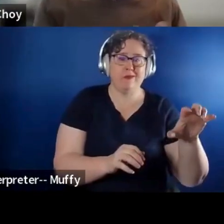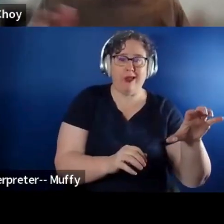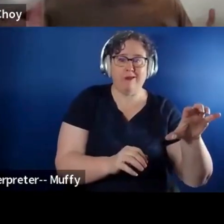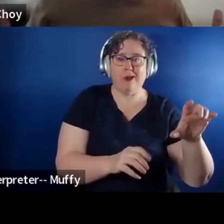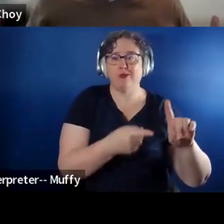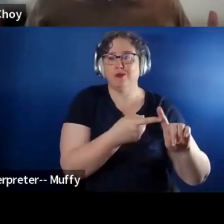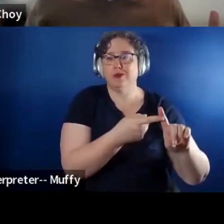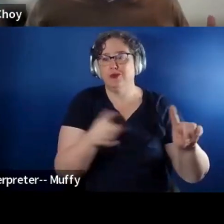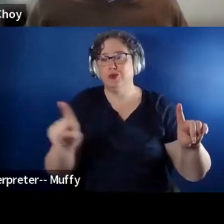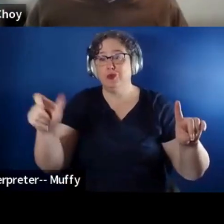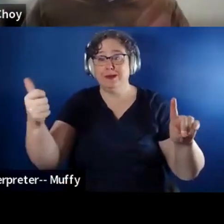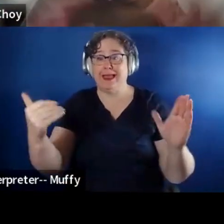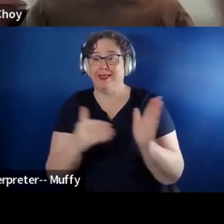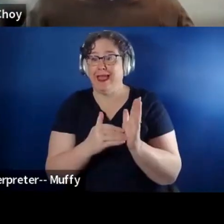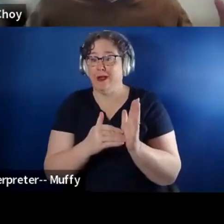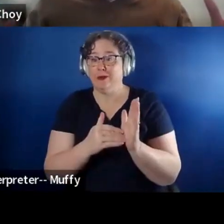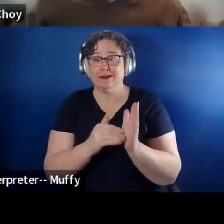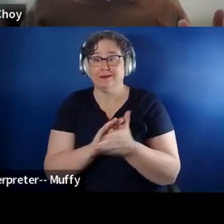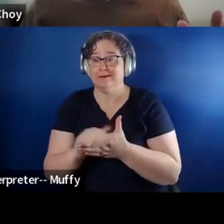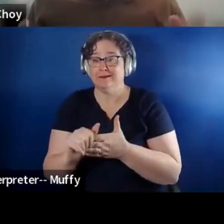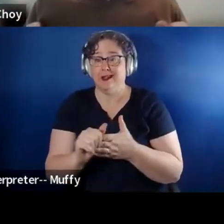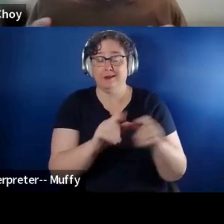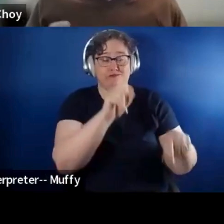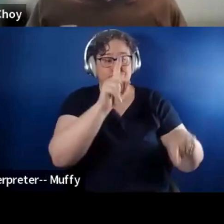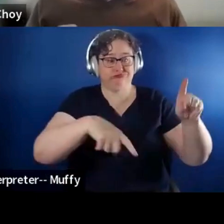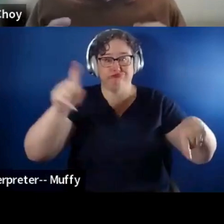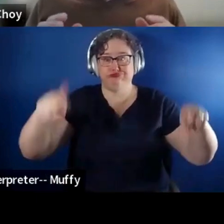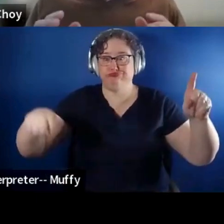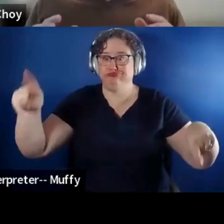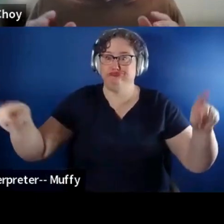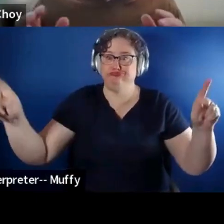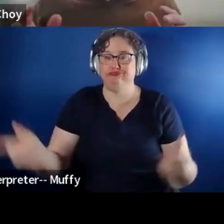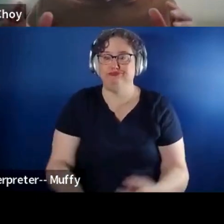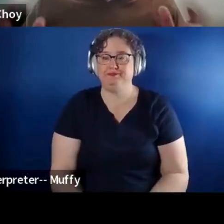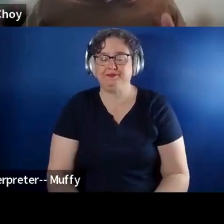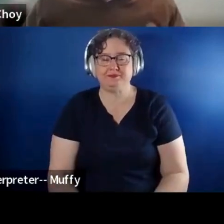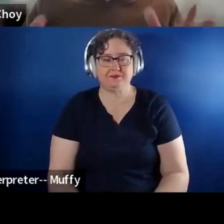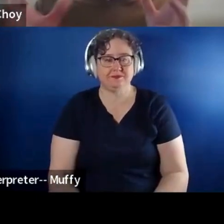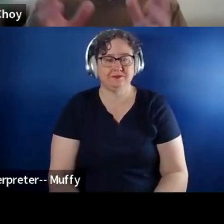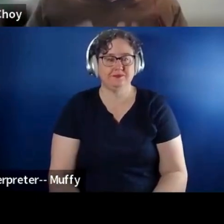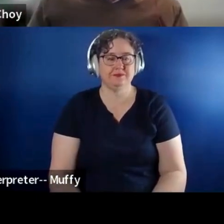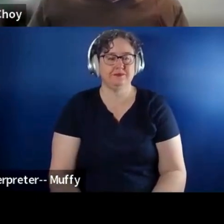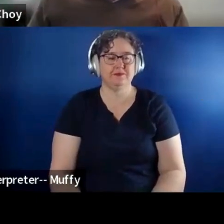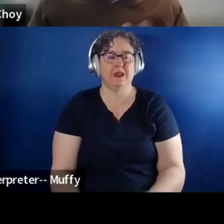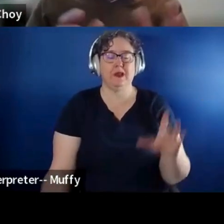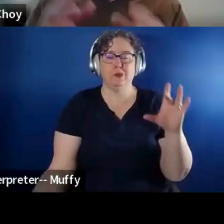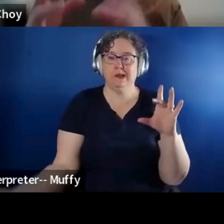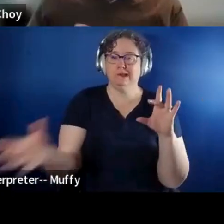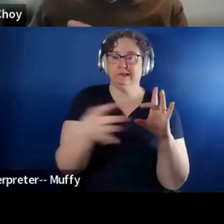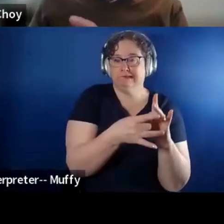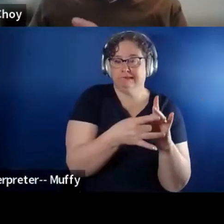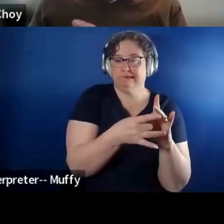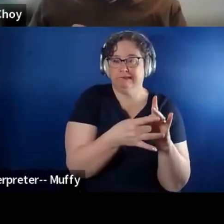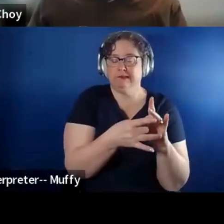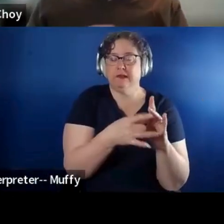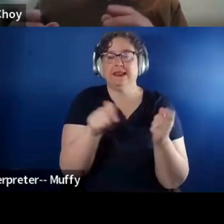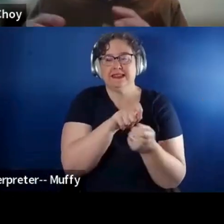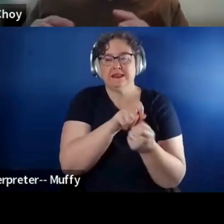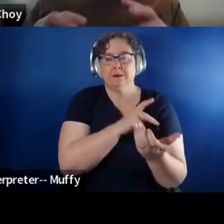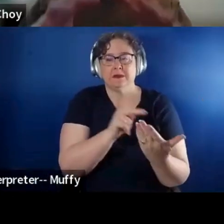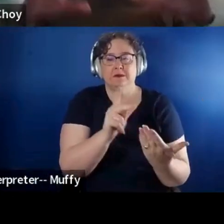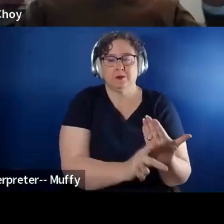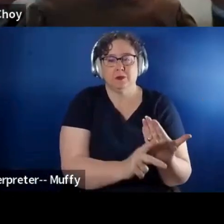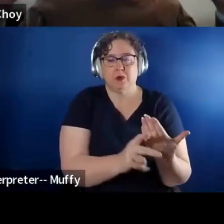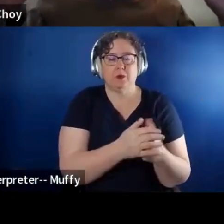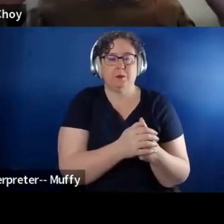to $10,000 all over our footprint. And we tie these sponsorship, this particular program,